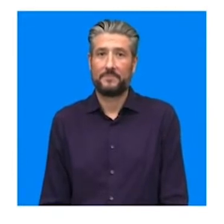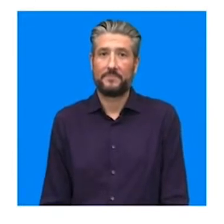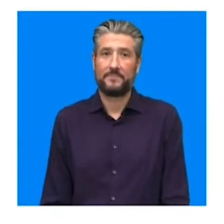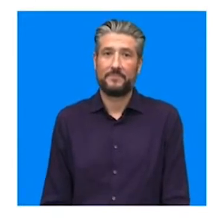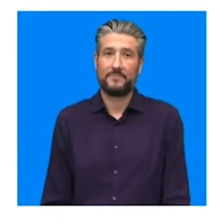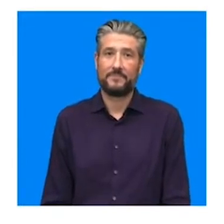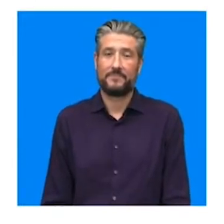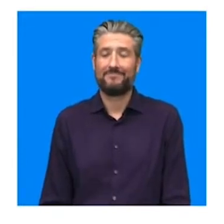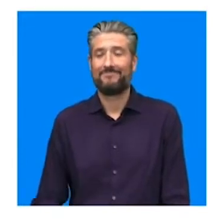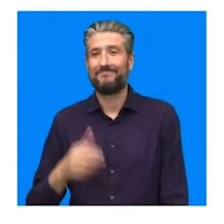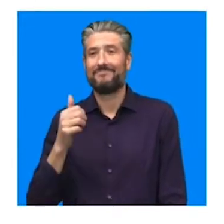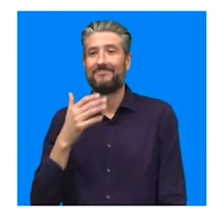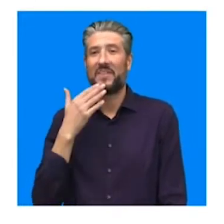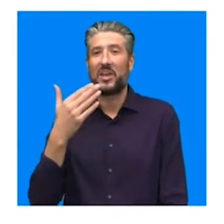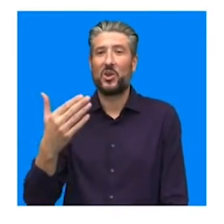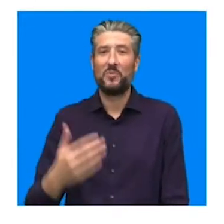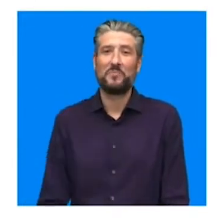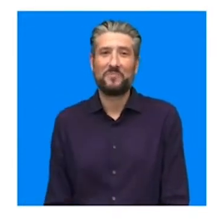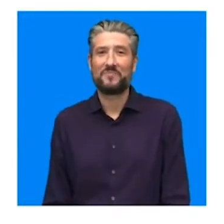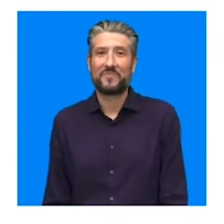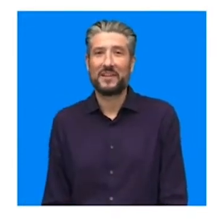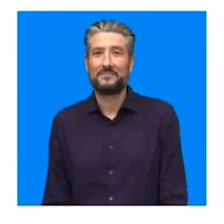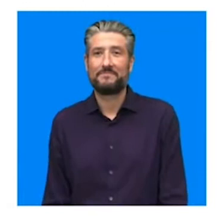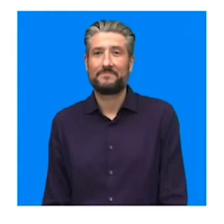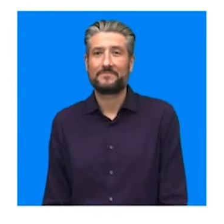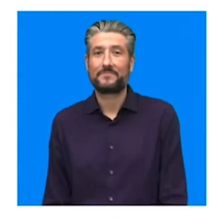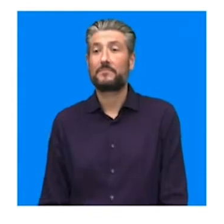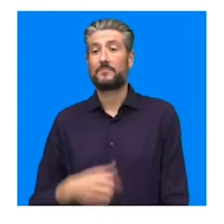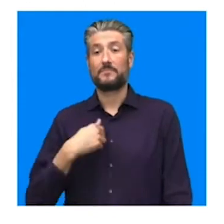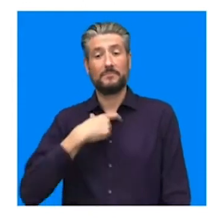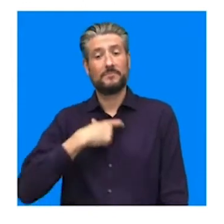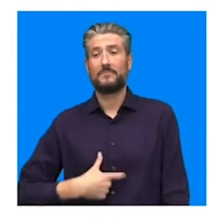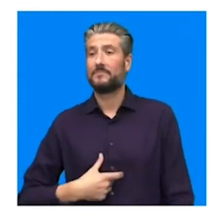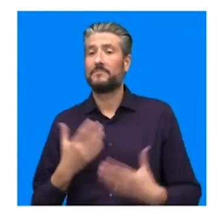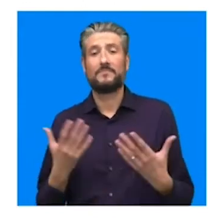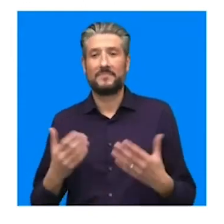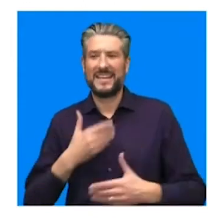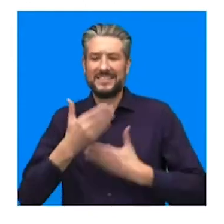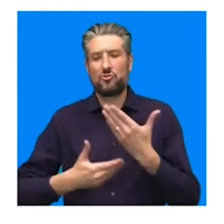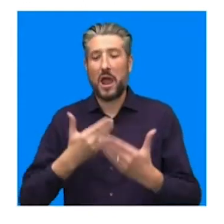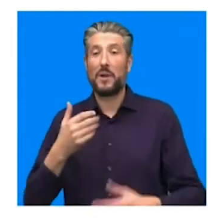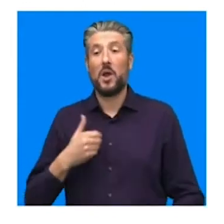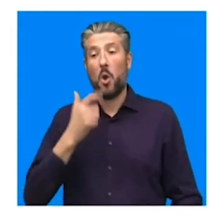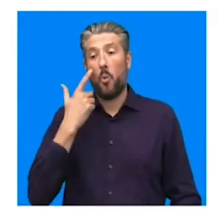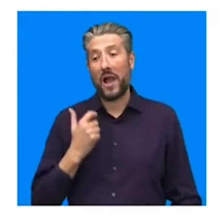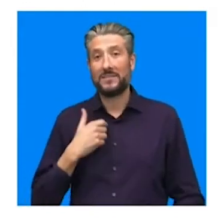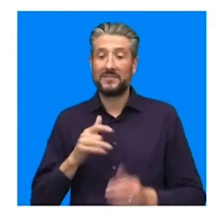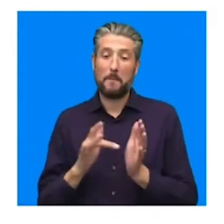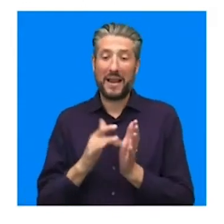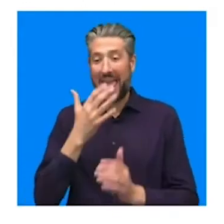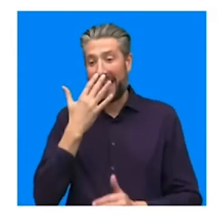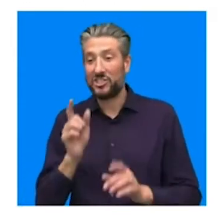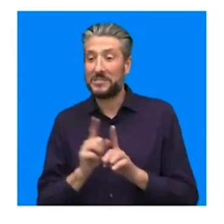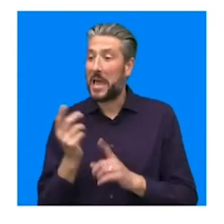Thank you so much. As a description of me, I'm also white and middle-aged. I'm wearing a